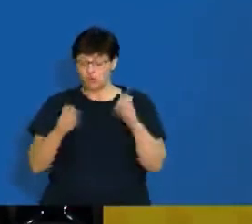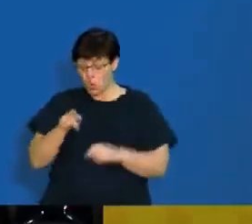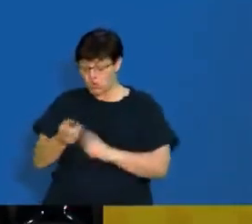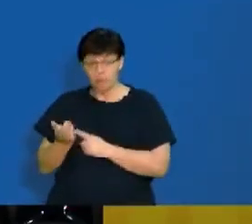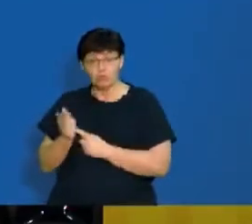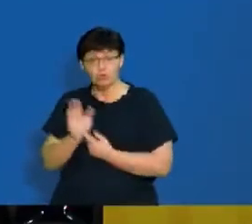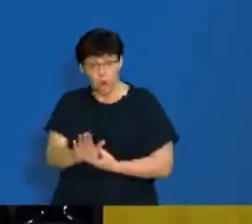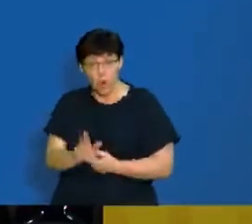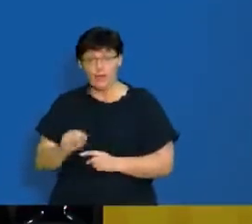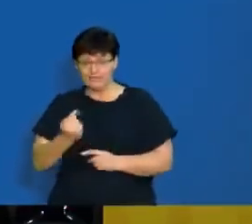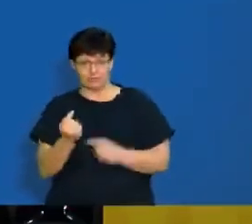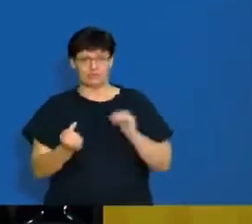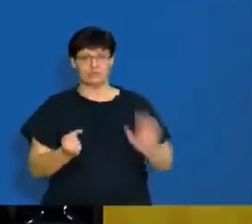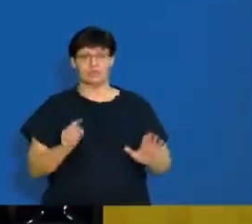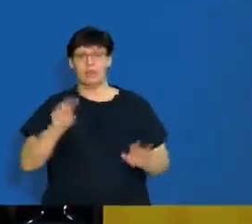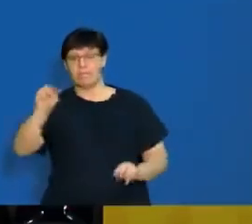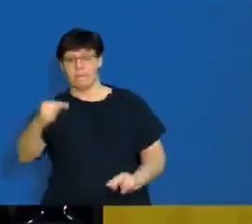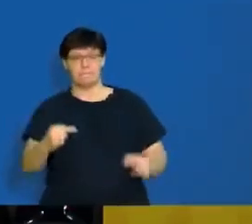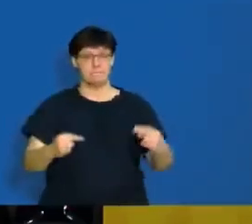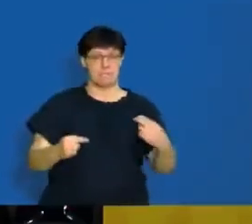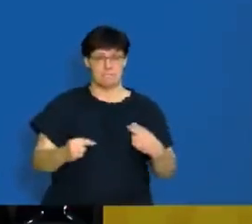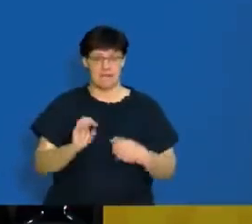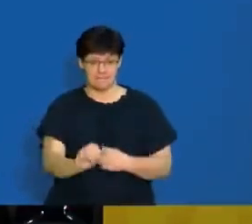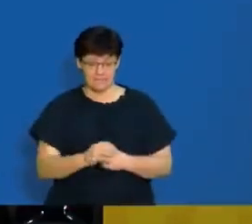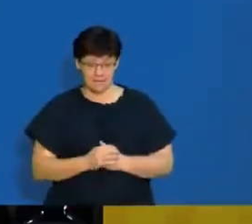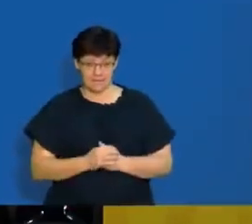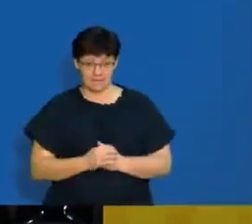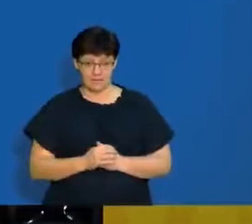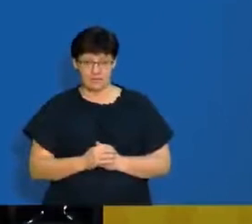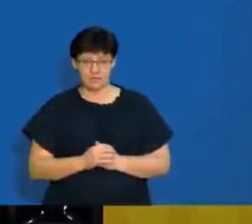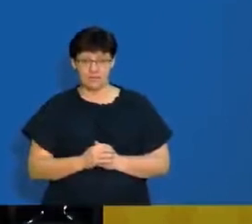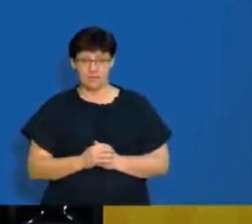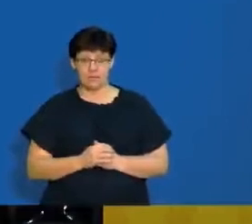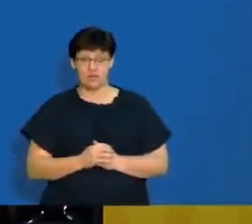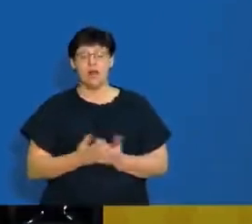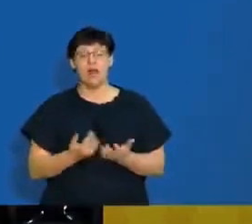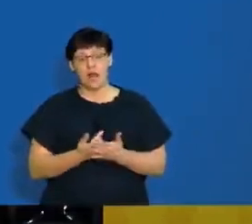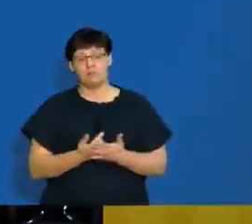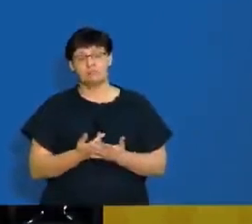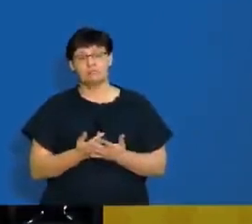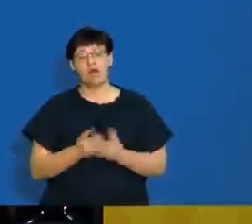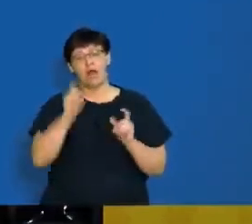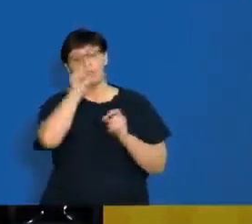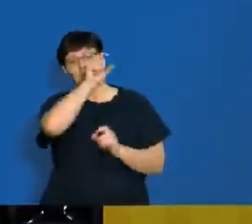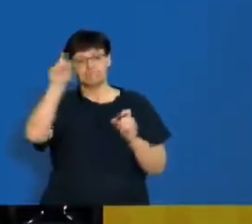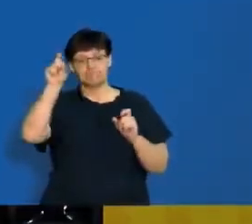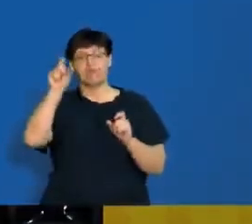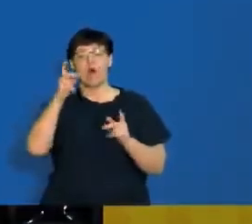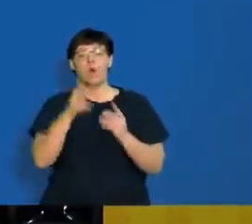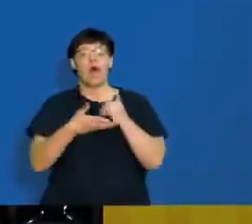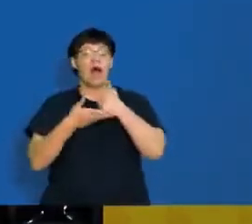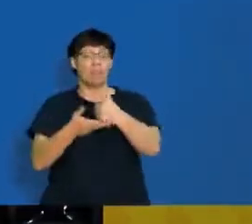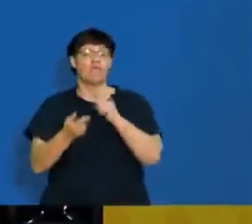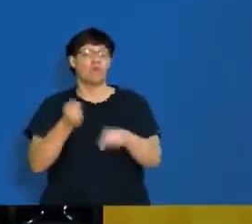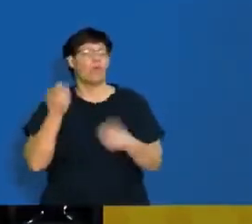you those different perspectives. Okay, the caption usually helps you understand where the source comes from, but